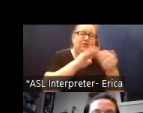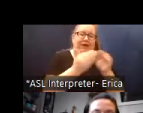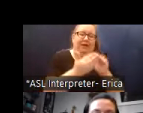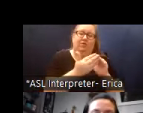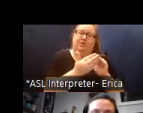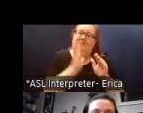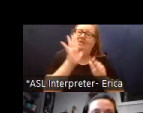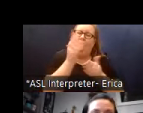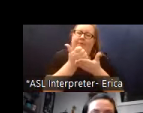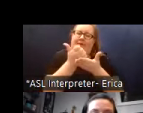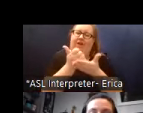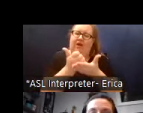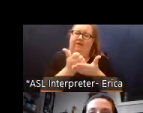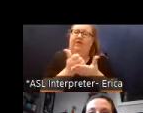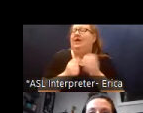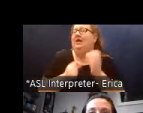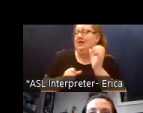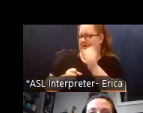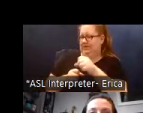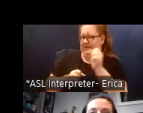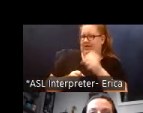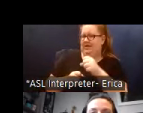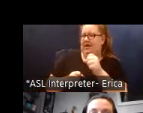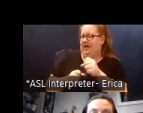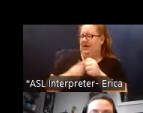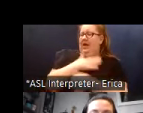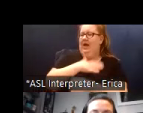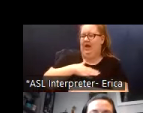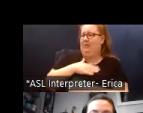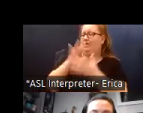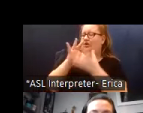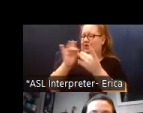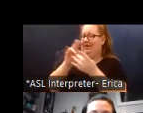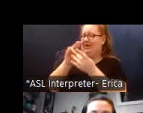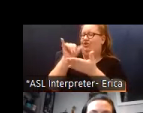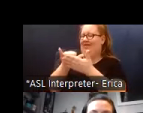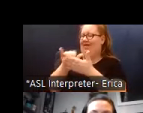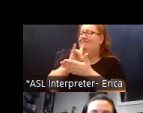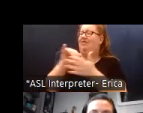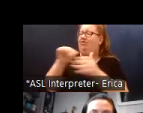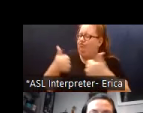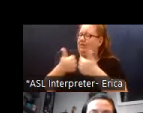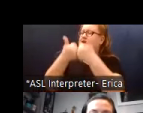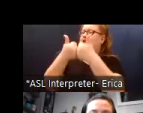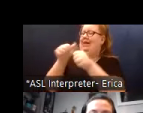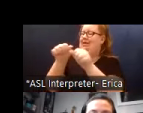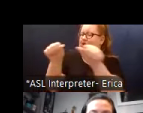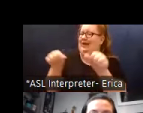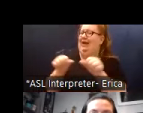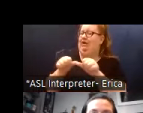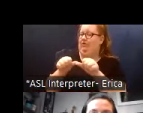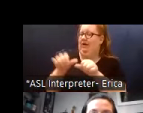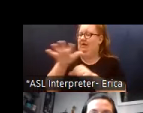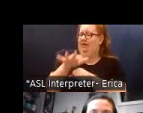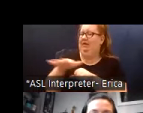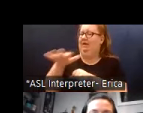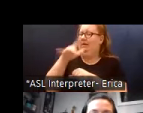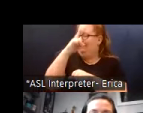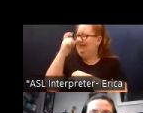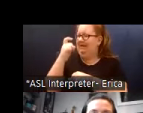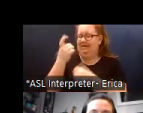helpful. Yeah, I appreciate you mentioning that. That's a really challenging area because